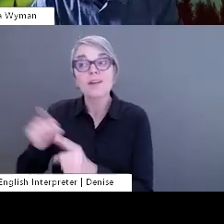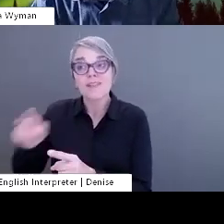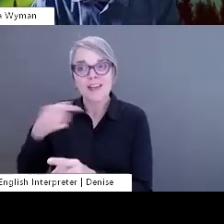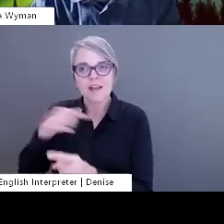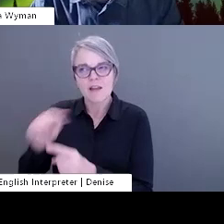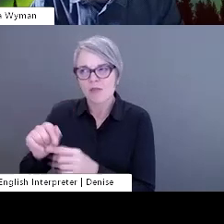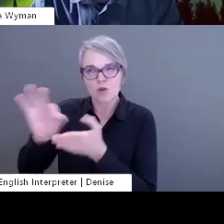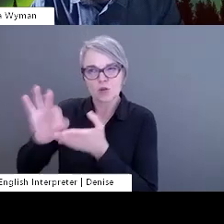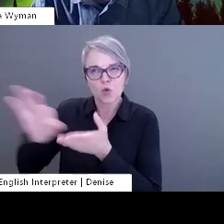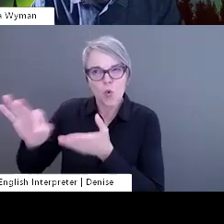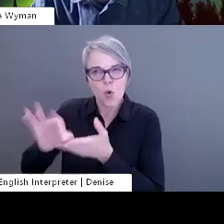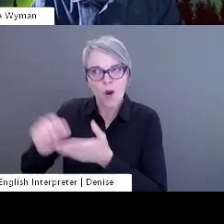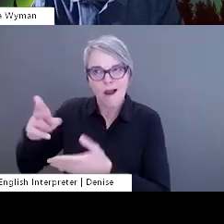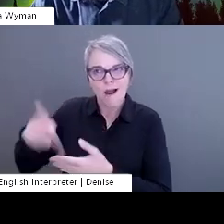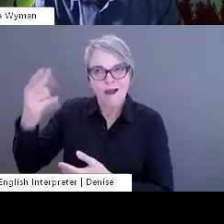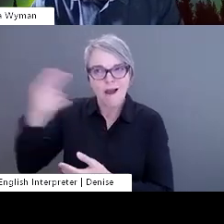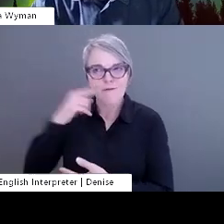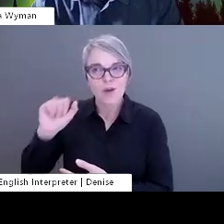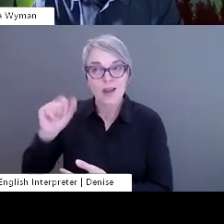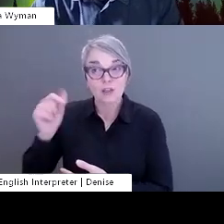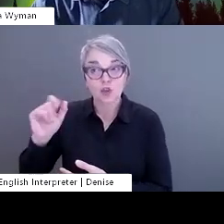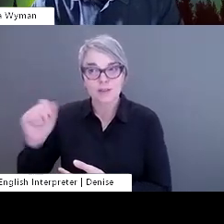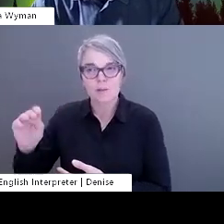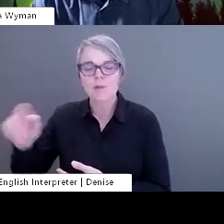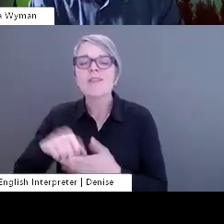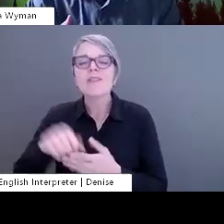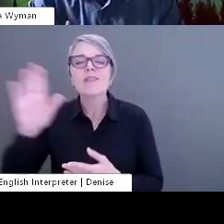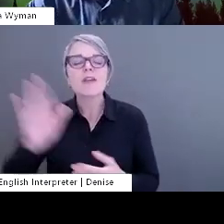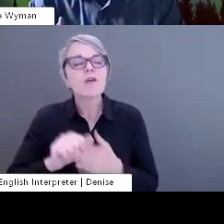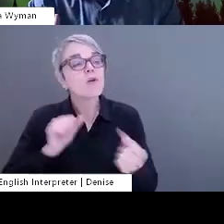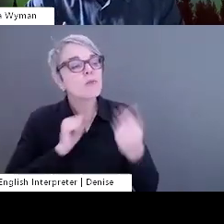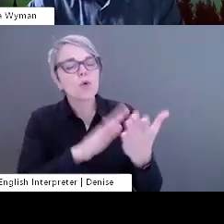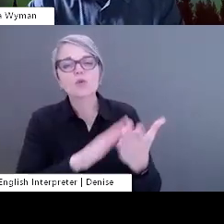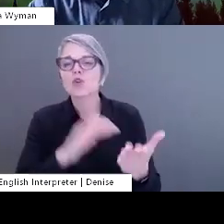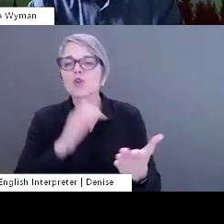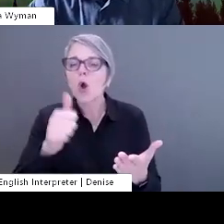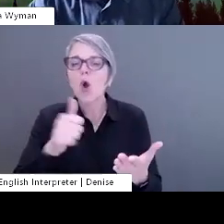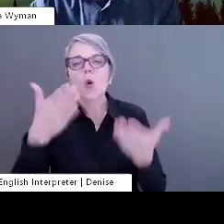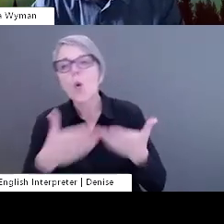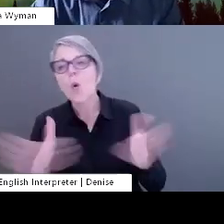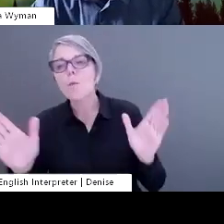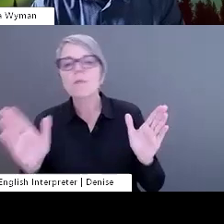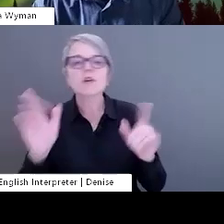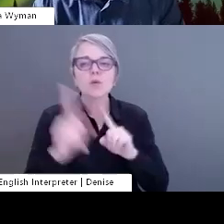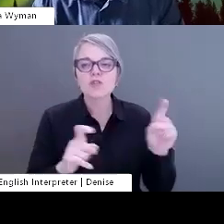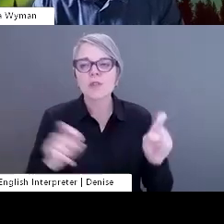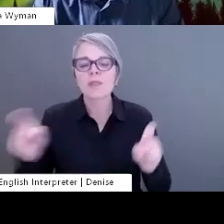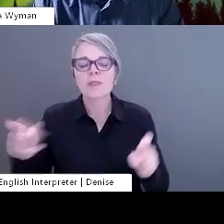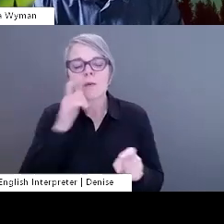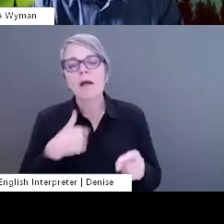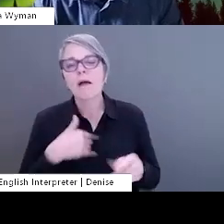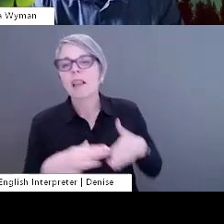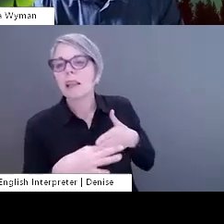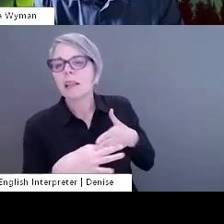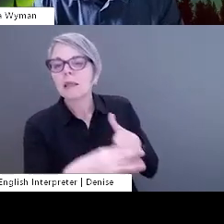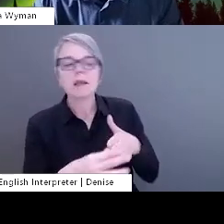far less likely to ask open-ended questions and instead relied on very leading and suggestive close-ended